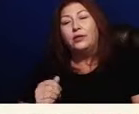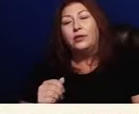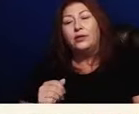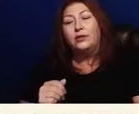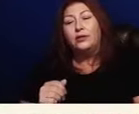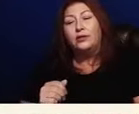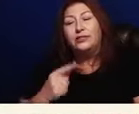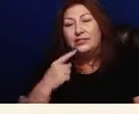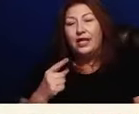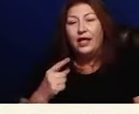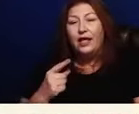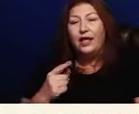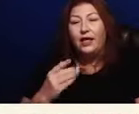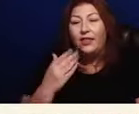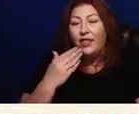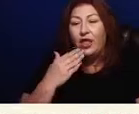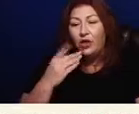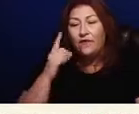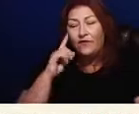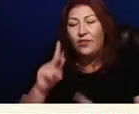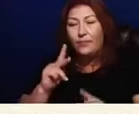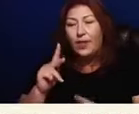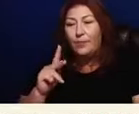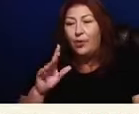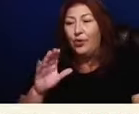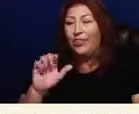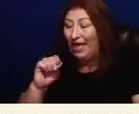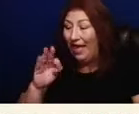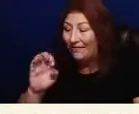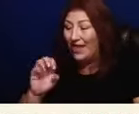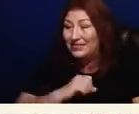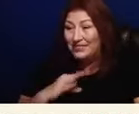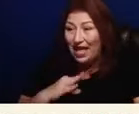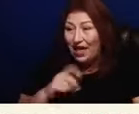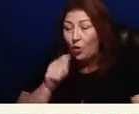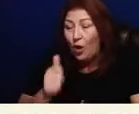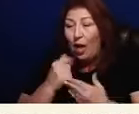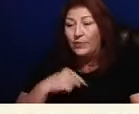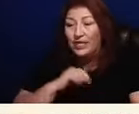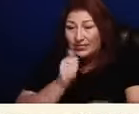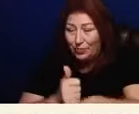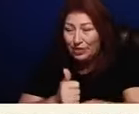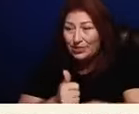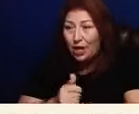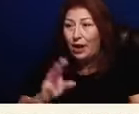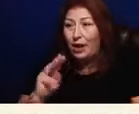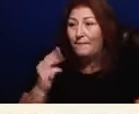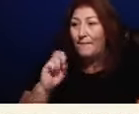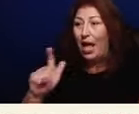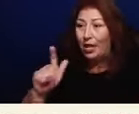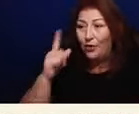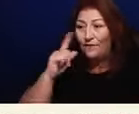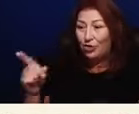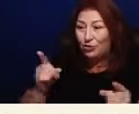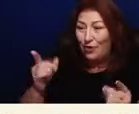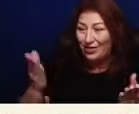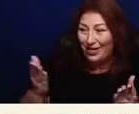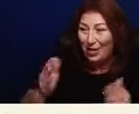to the people behind the scenes, the cafe staff that helped us put this on, Michael for directing over here behind the